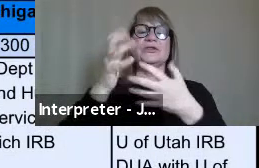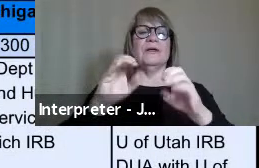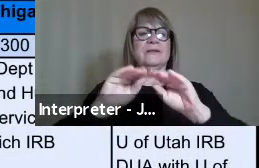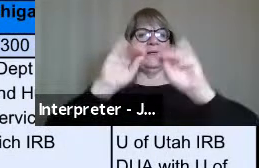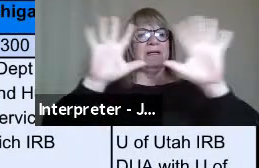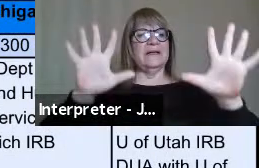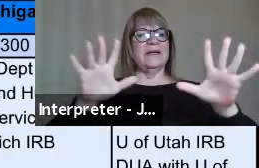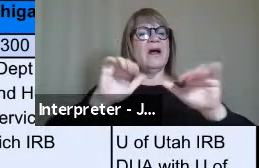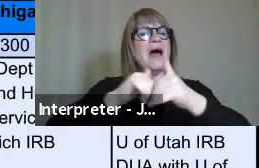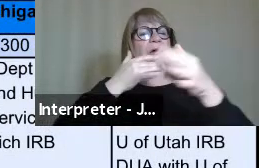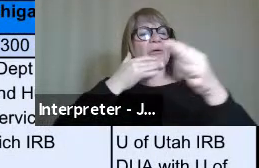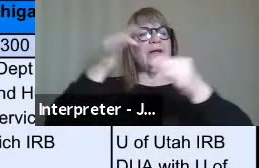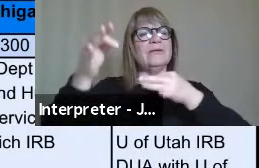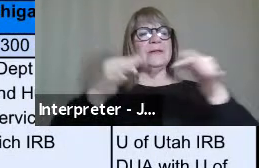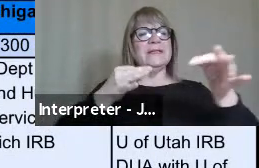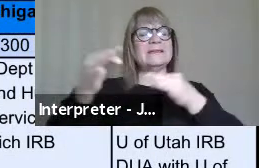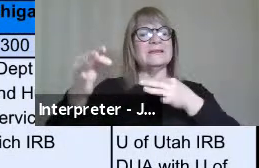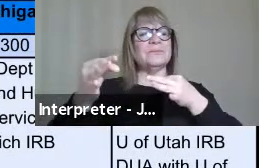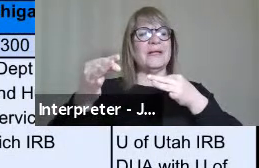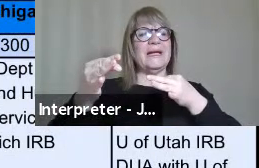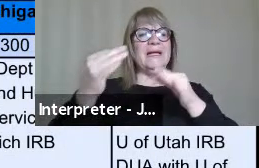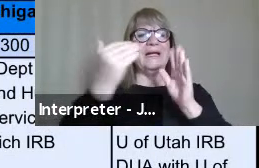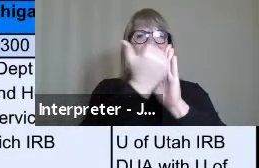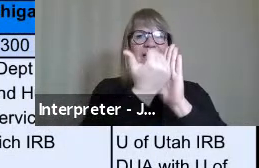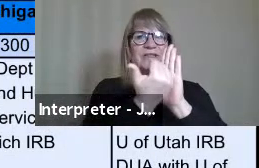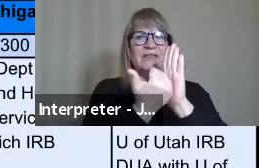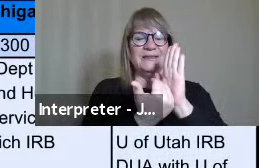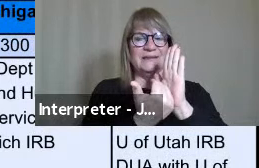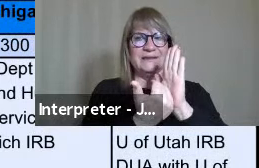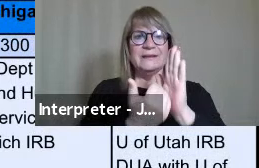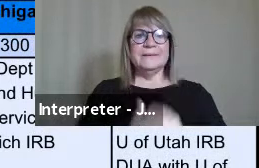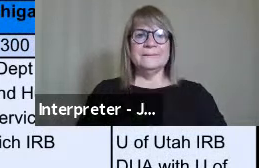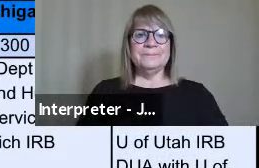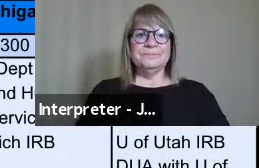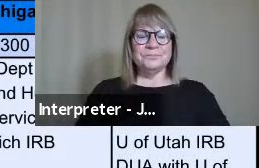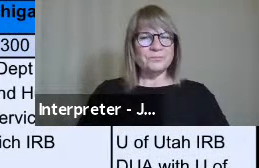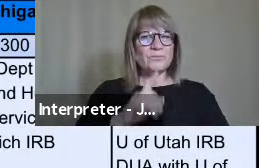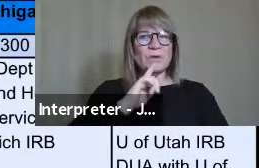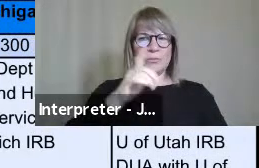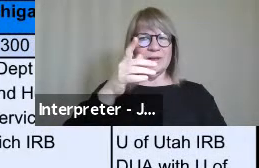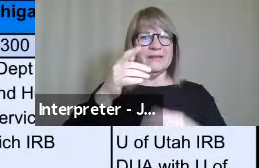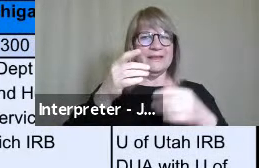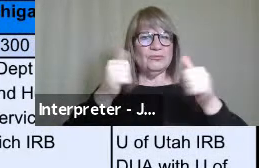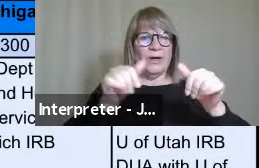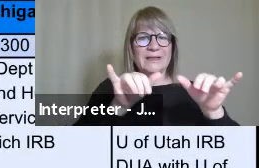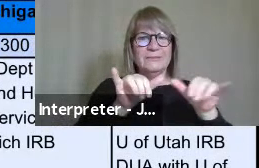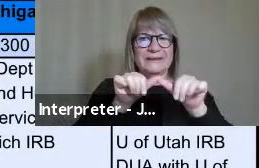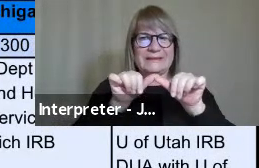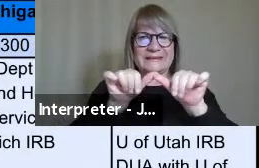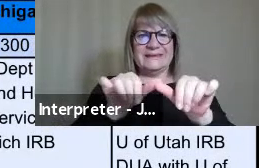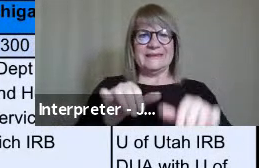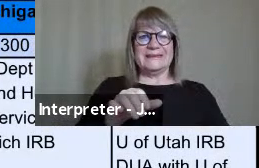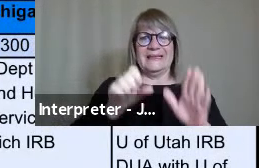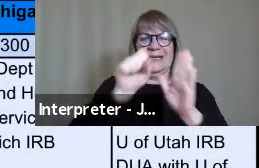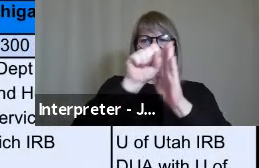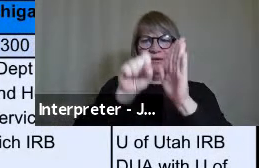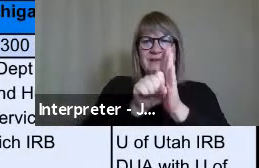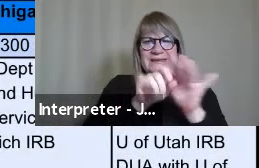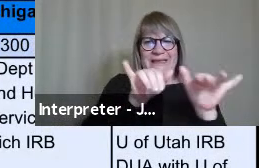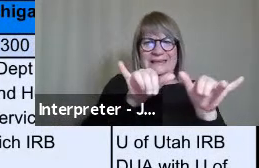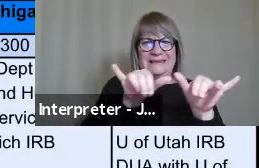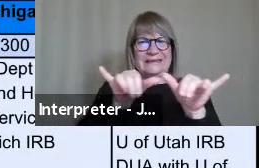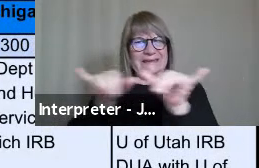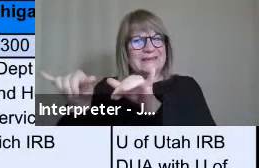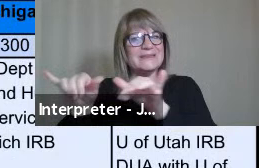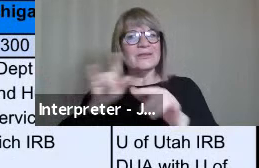measuring um and wherever possible we try to be consistent across the states so the rows in that